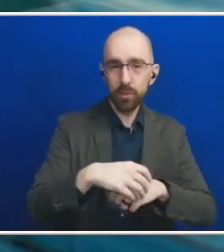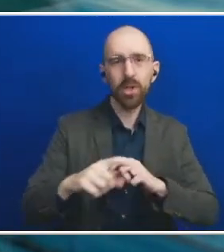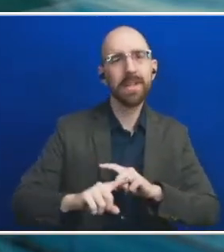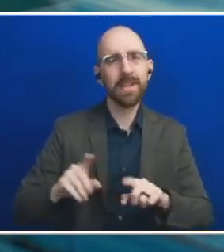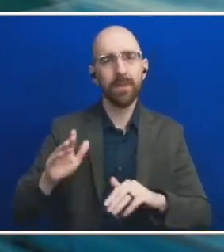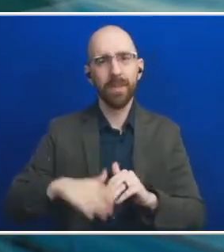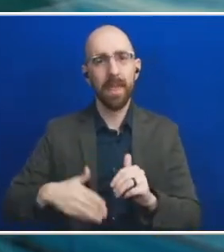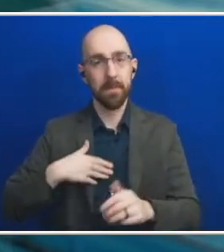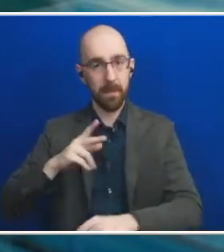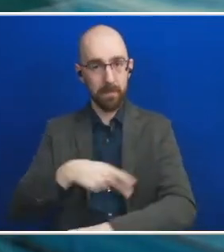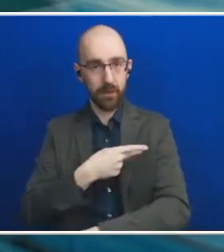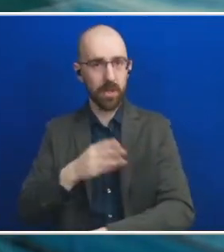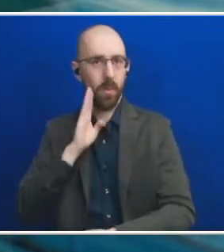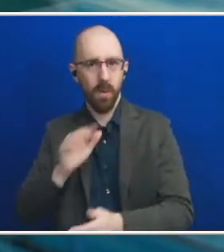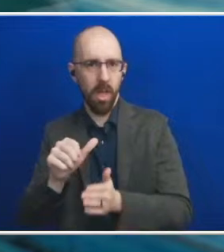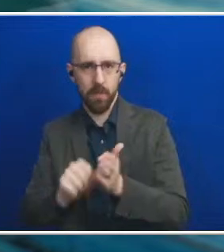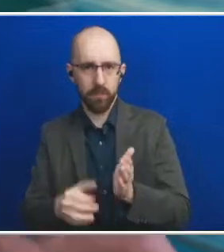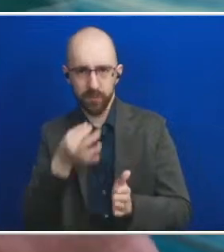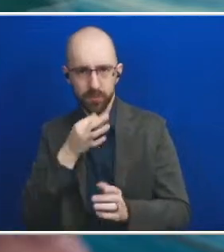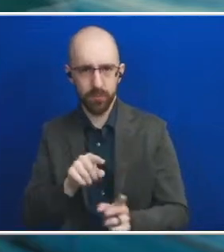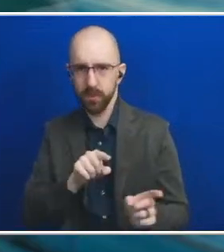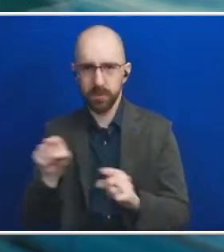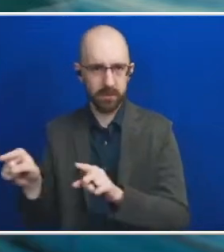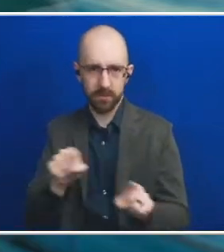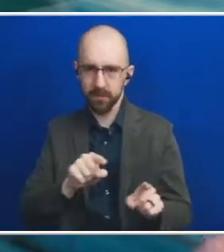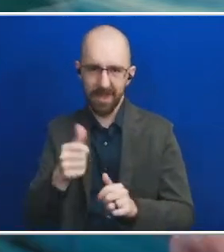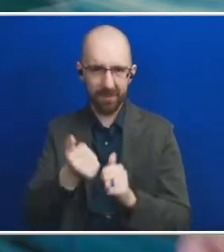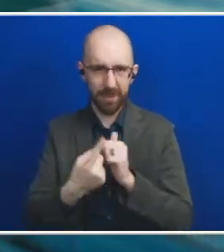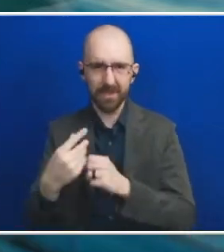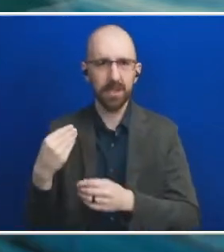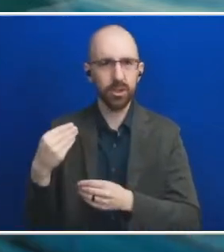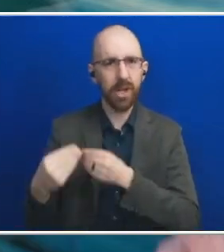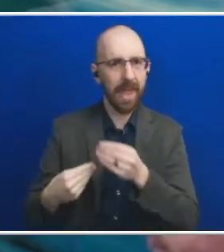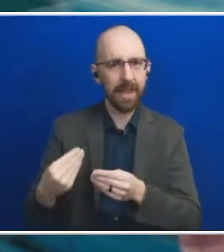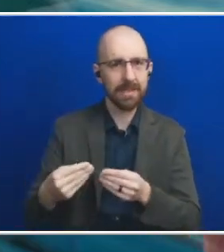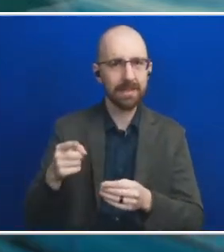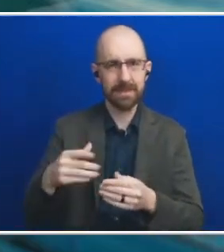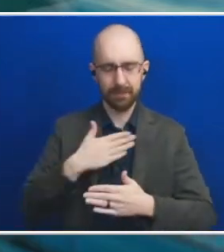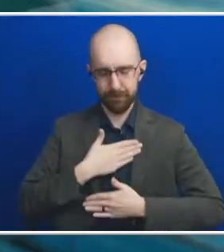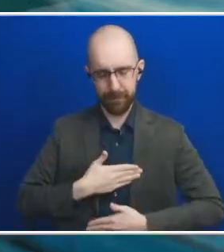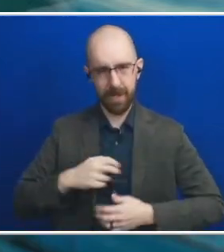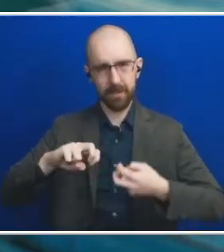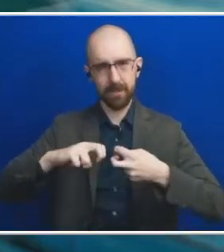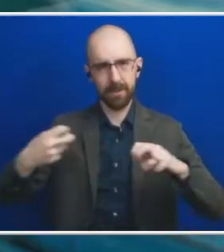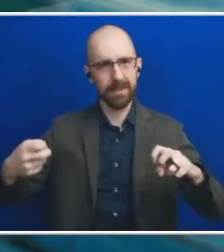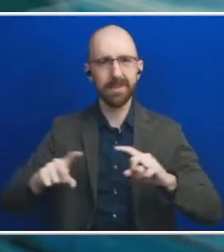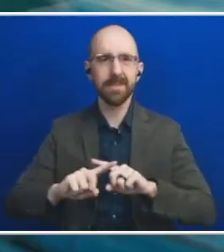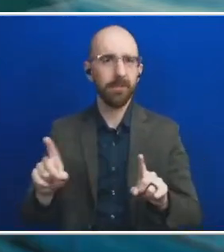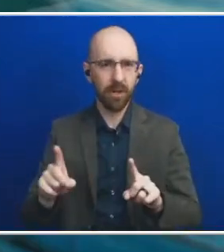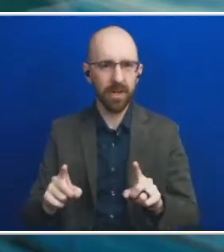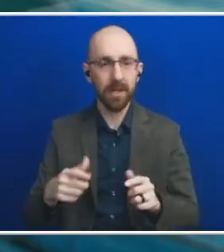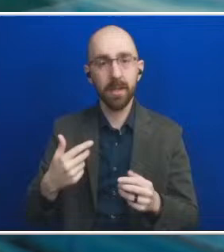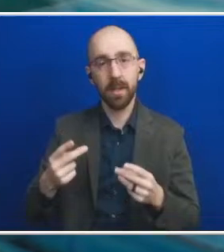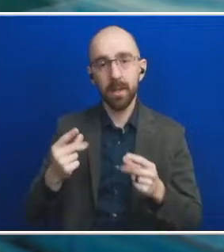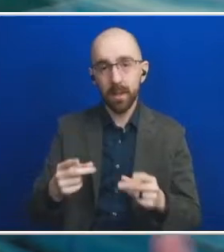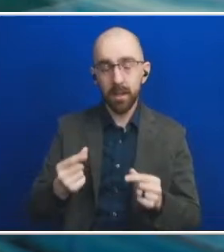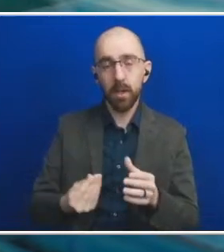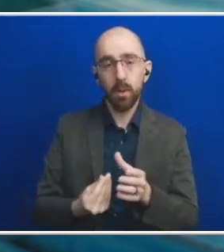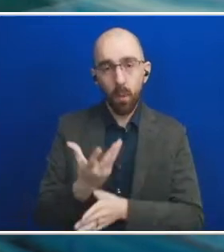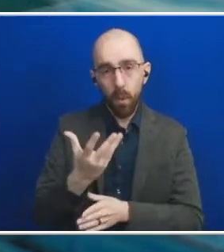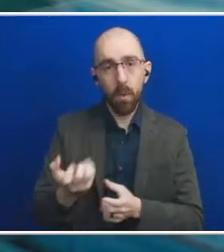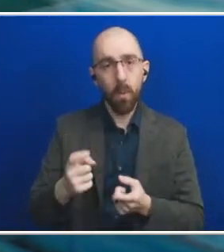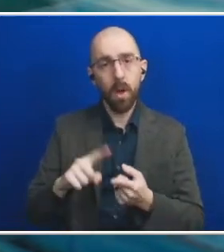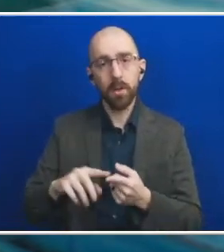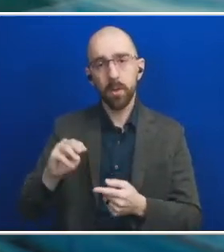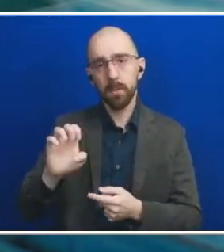operate on. Everybody's genetics are different, which then goes into how rapidly it grows, how quickly it wants to metastasize, things